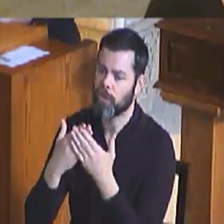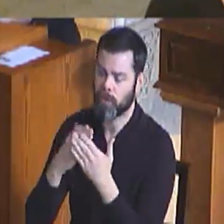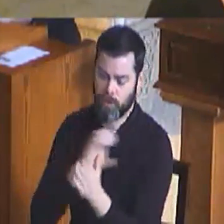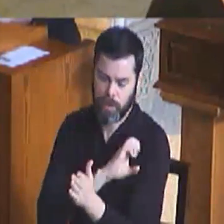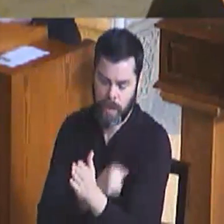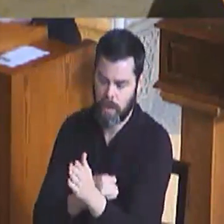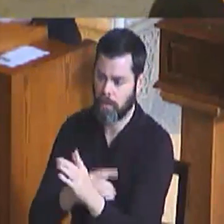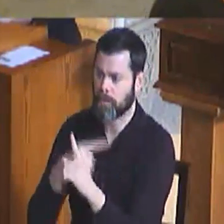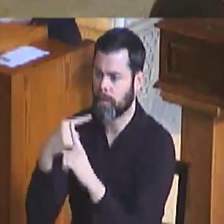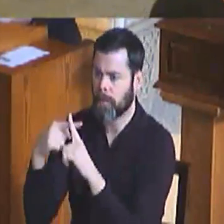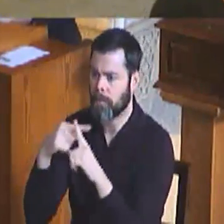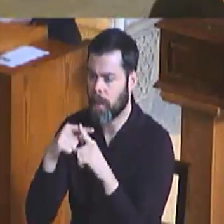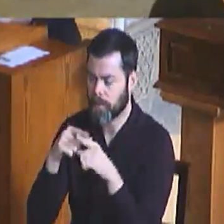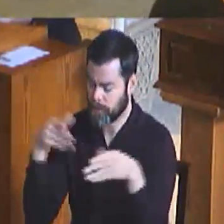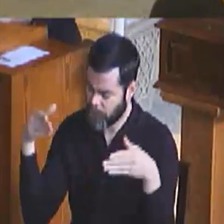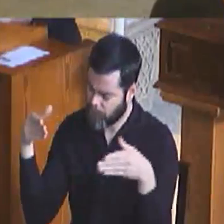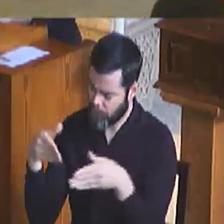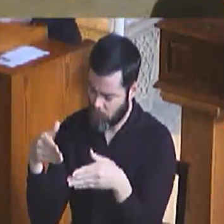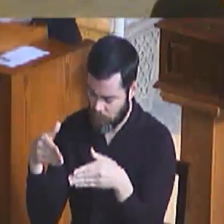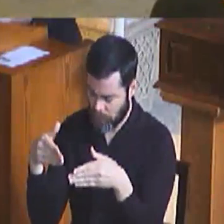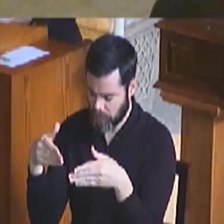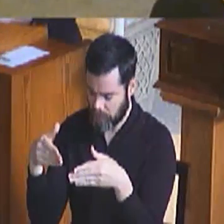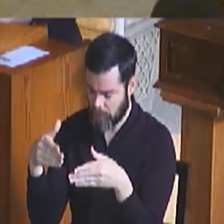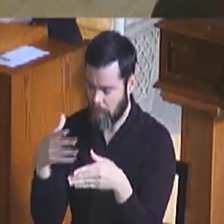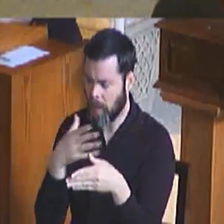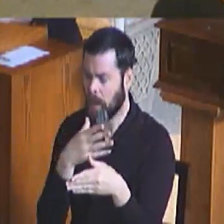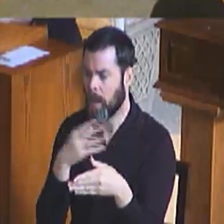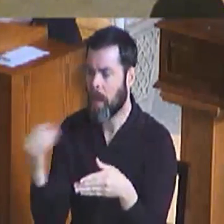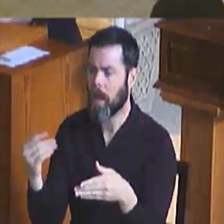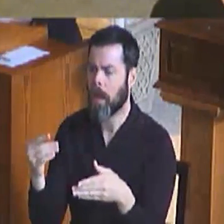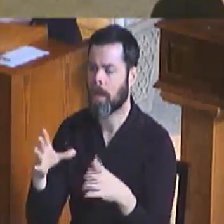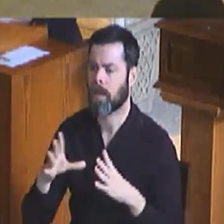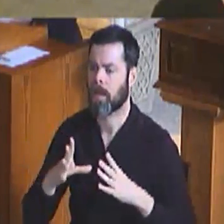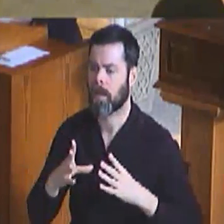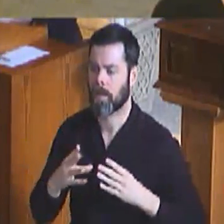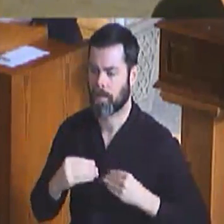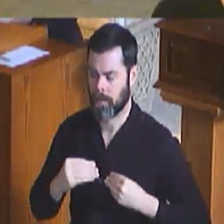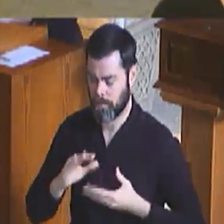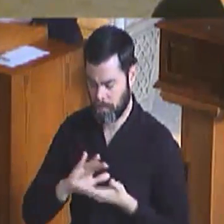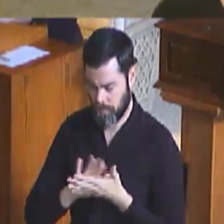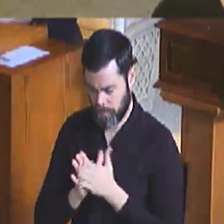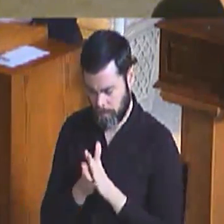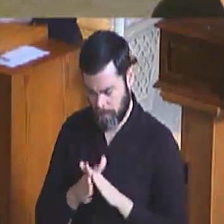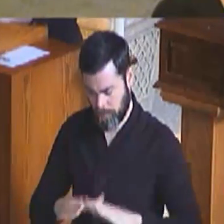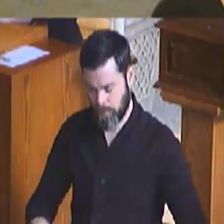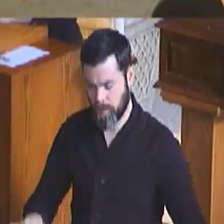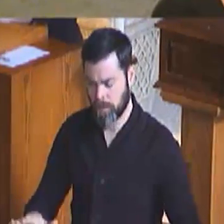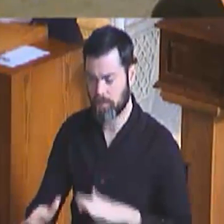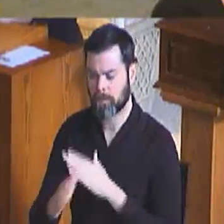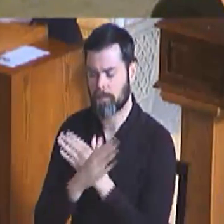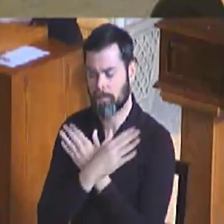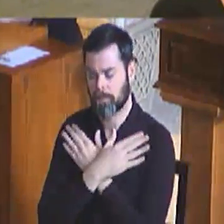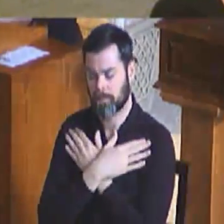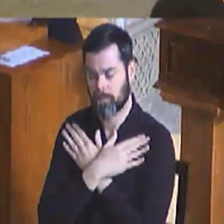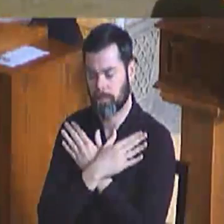rest in the peace that passes understanding.